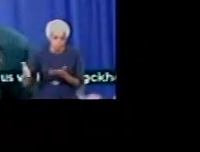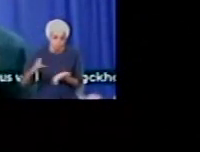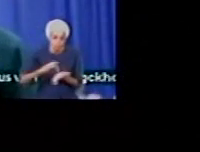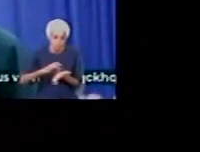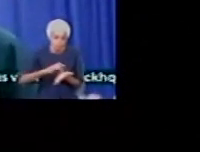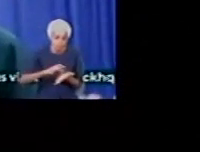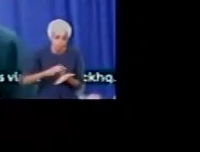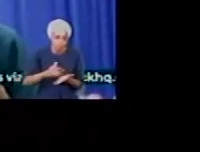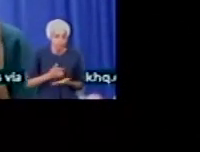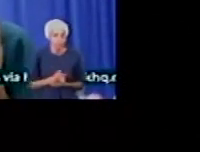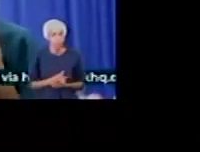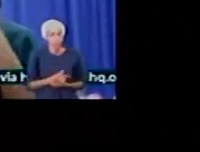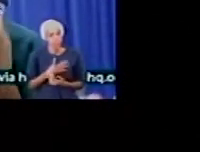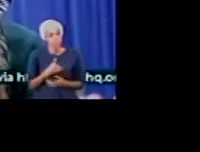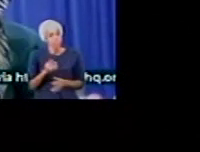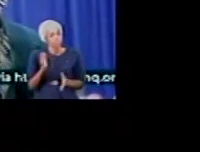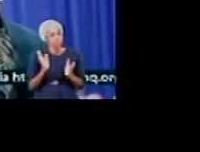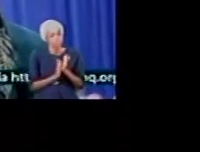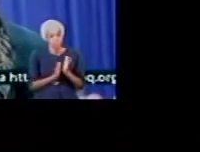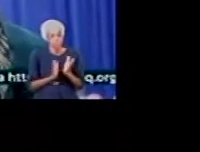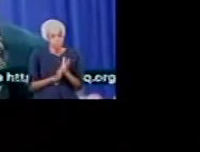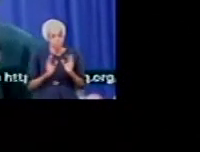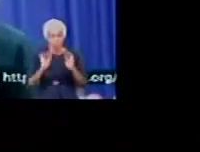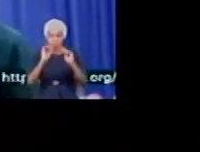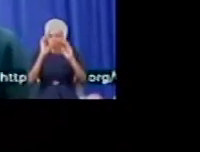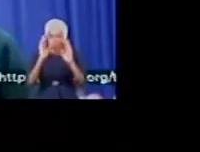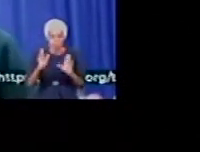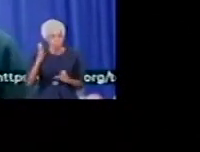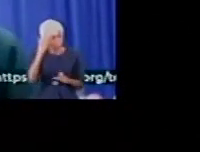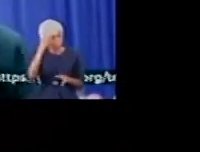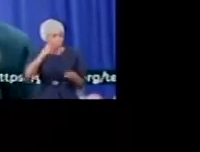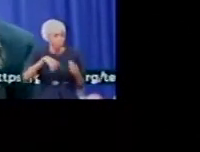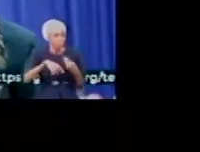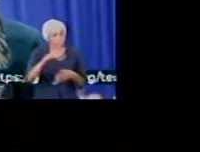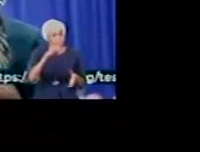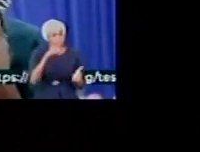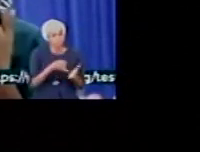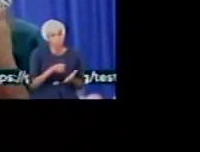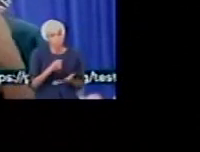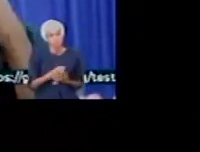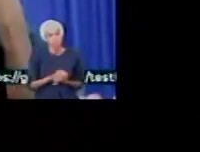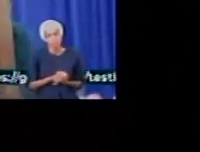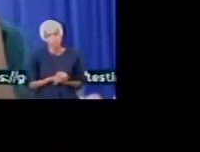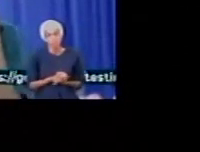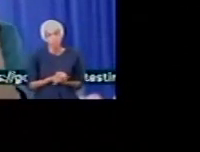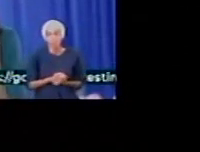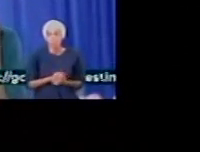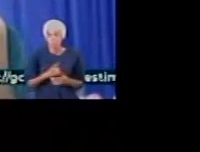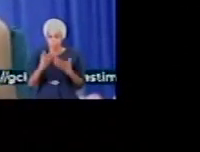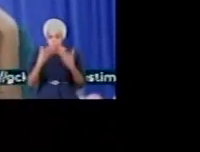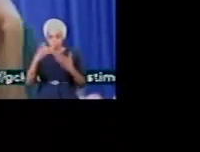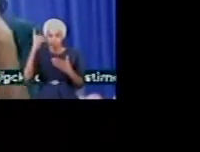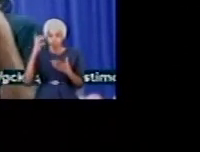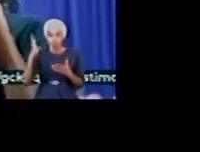thank God. God healed me. At first, I placed my